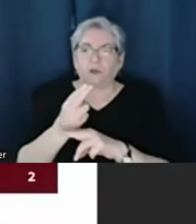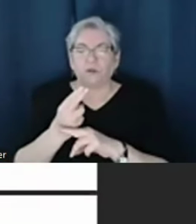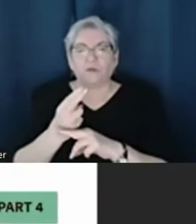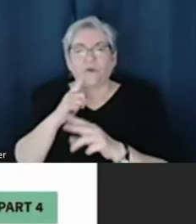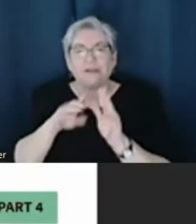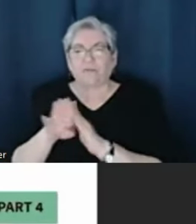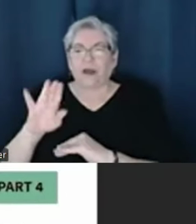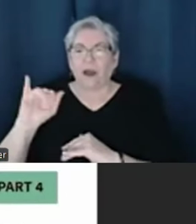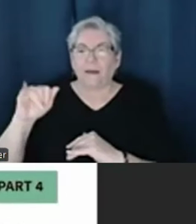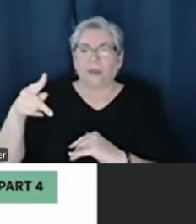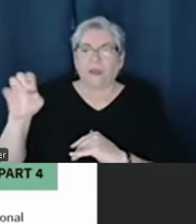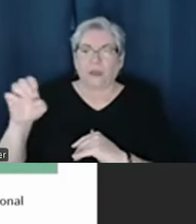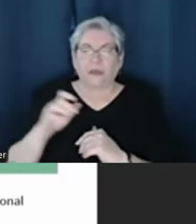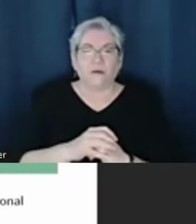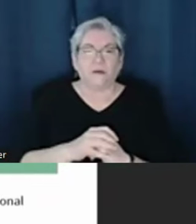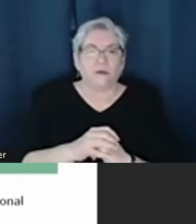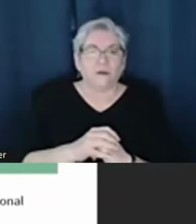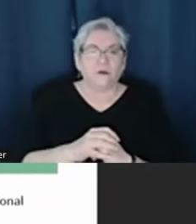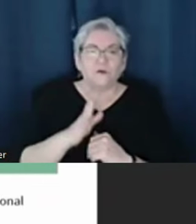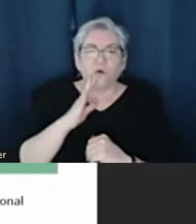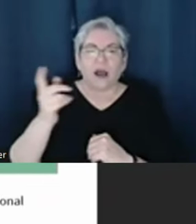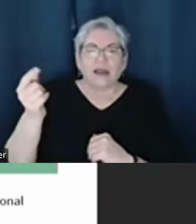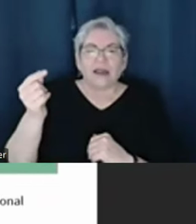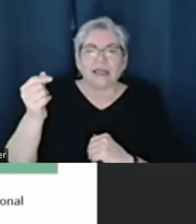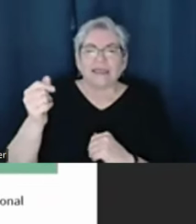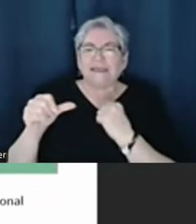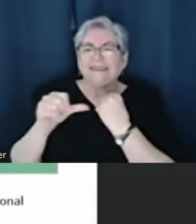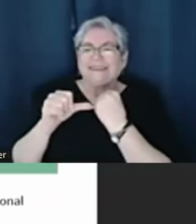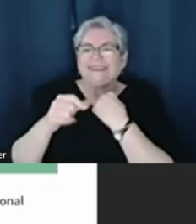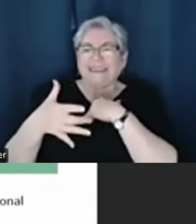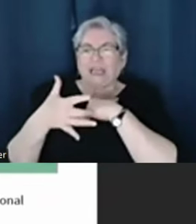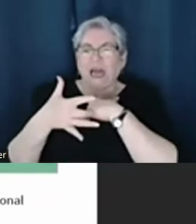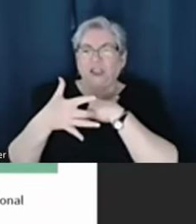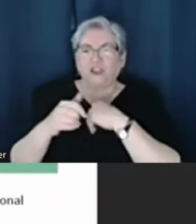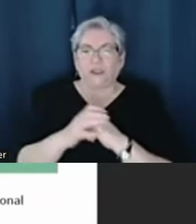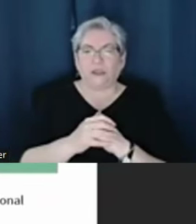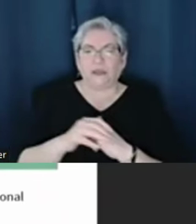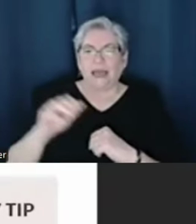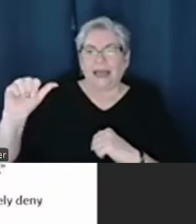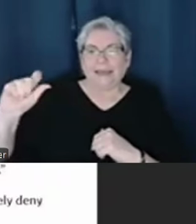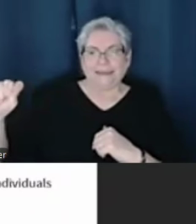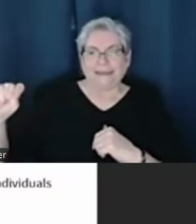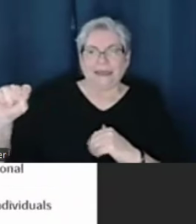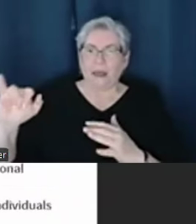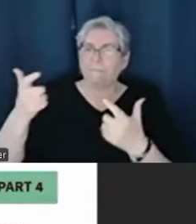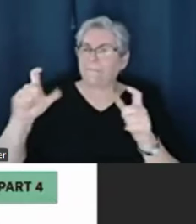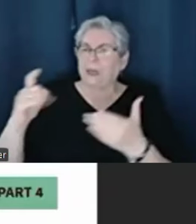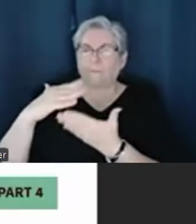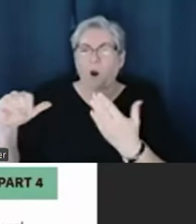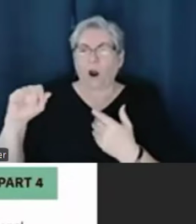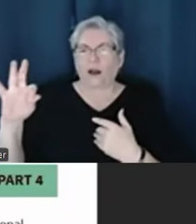IPE. We talk a little bit about assistive technology here. AT is a big part of